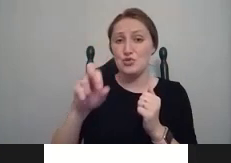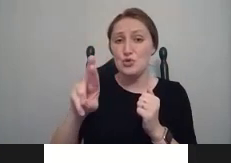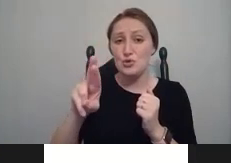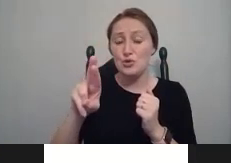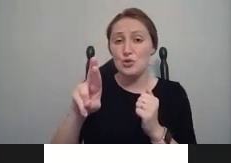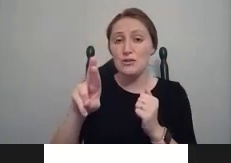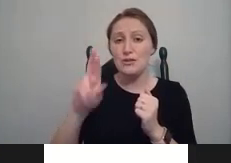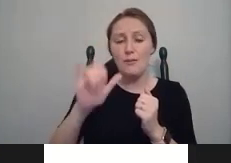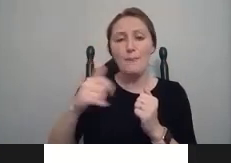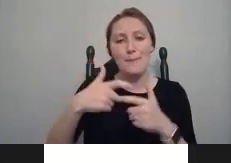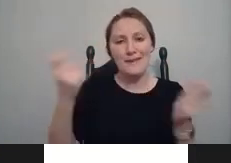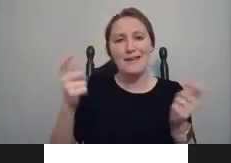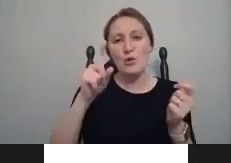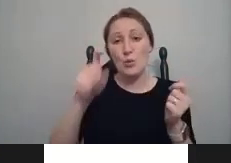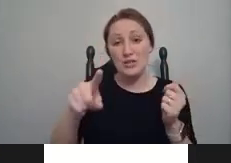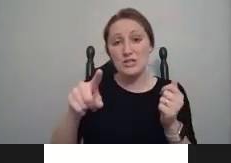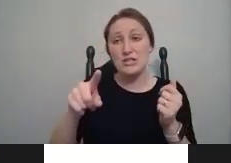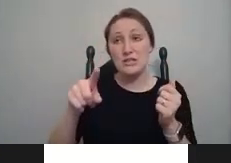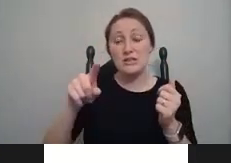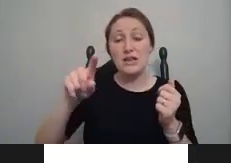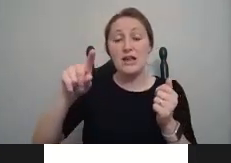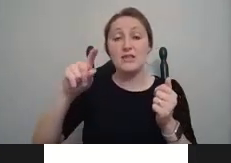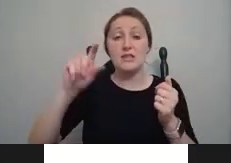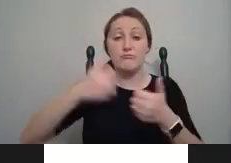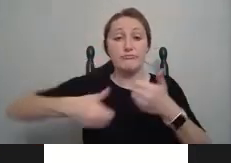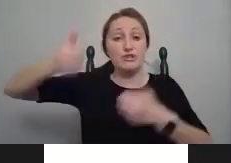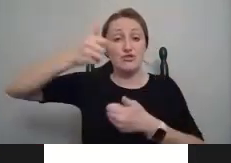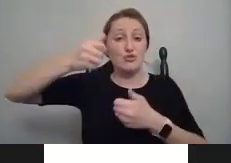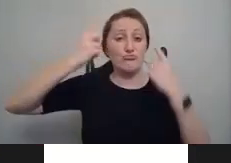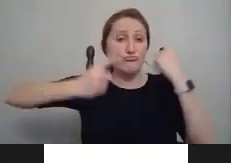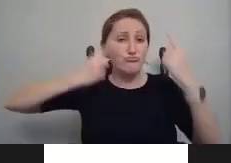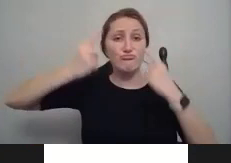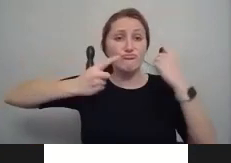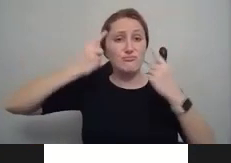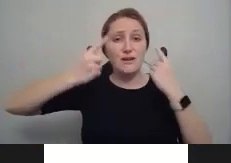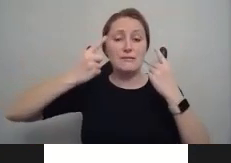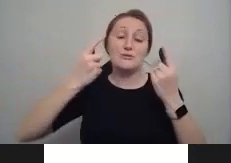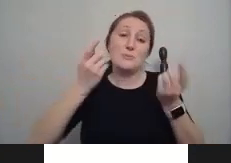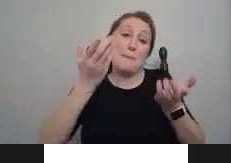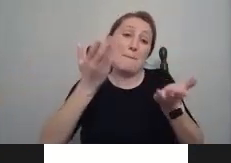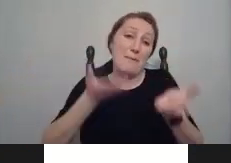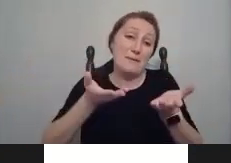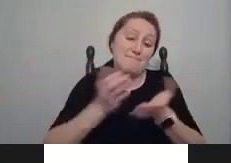question for that's on his plate. So the answer is maybe.